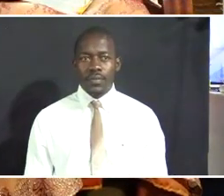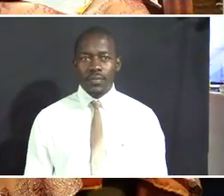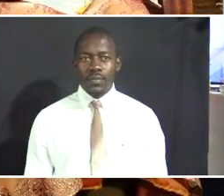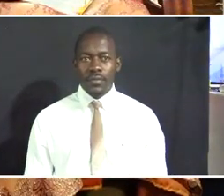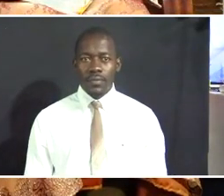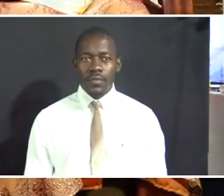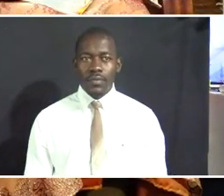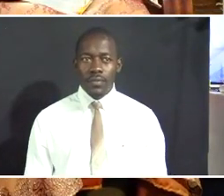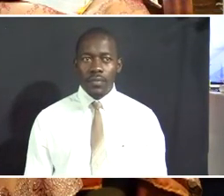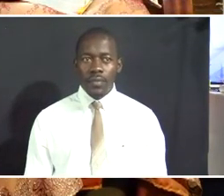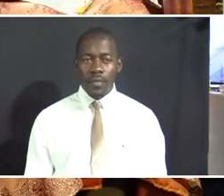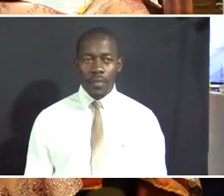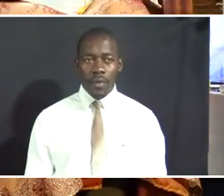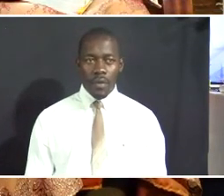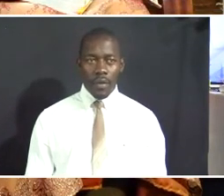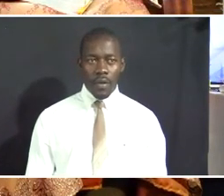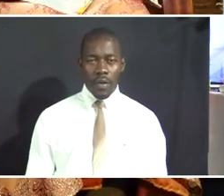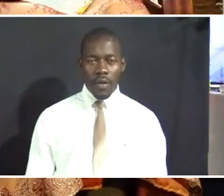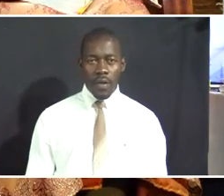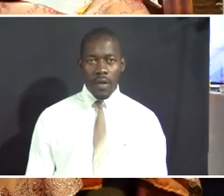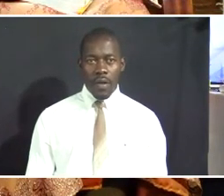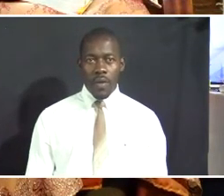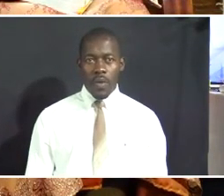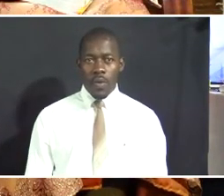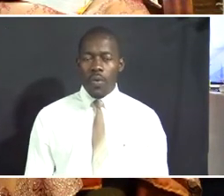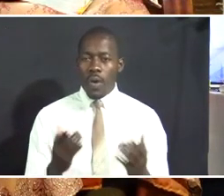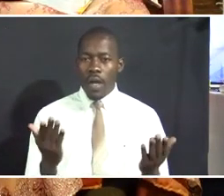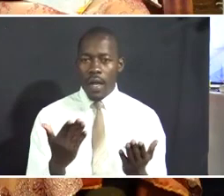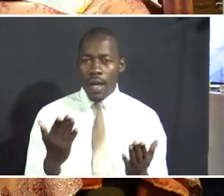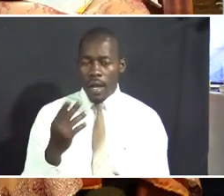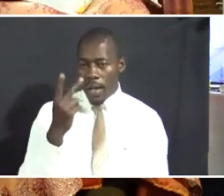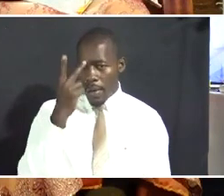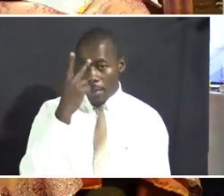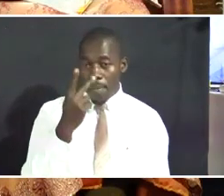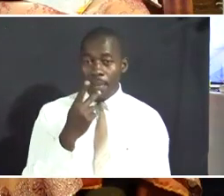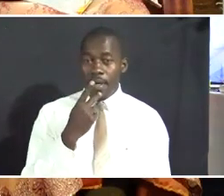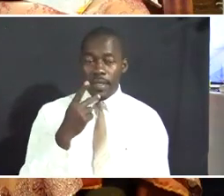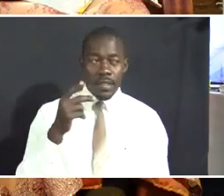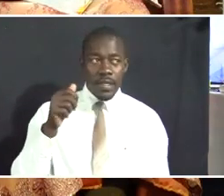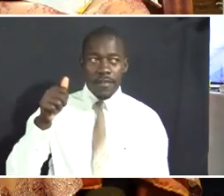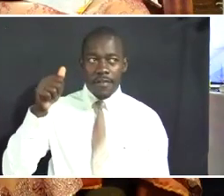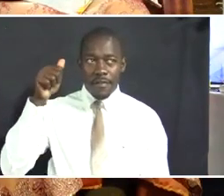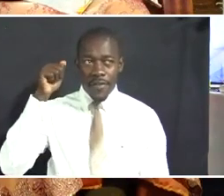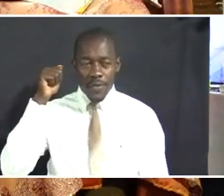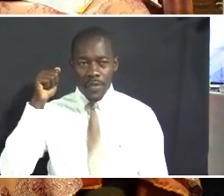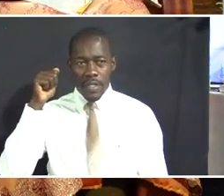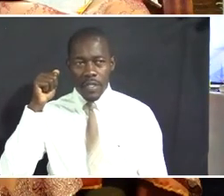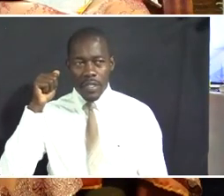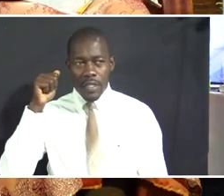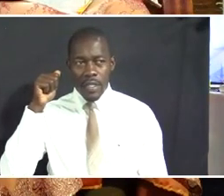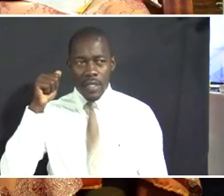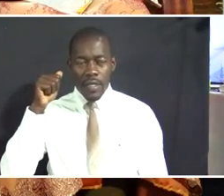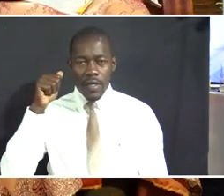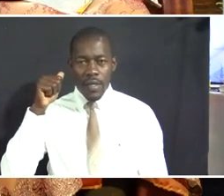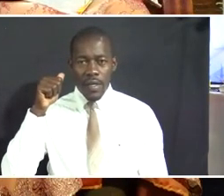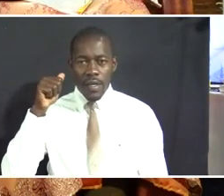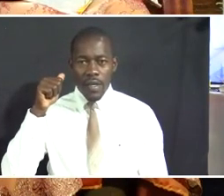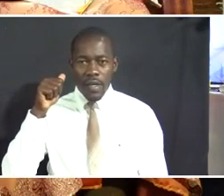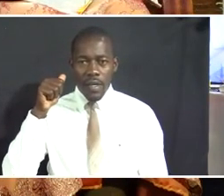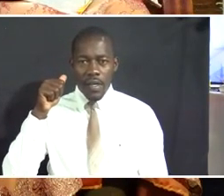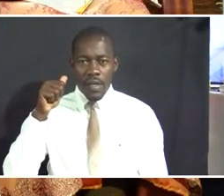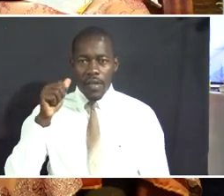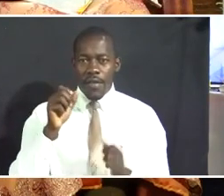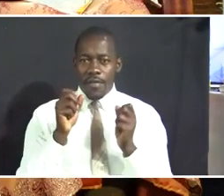this is also from Samson, says, where the parent refuses his or her child to be rebuked or corrected. So what do you